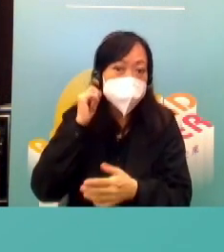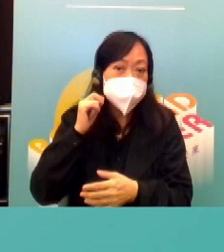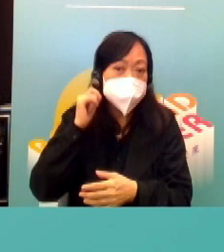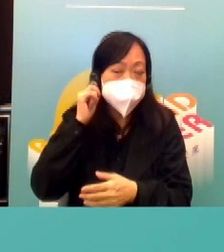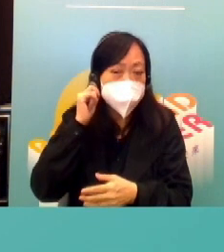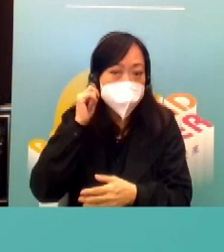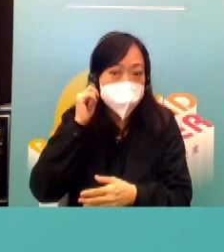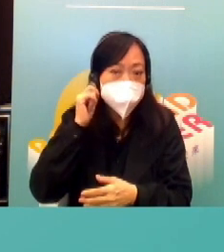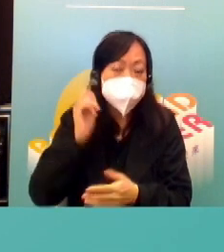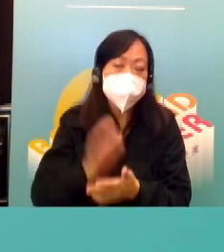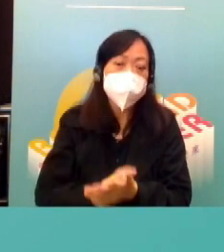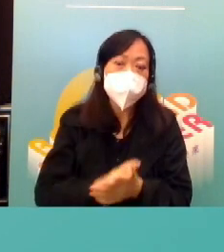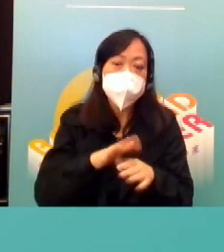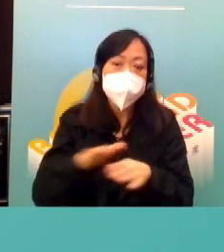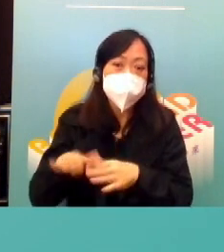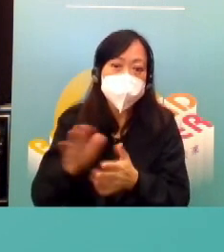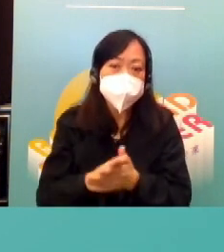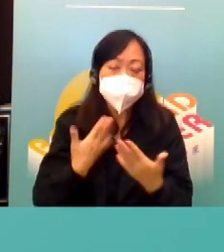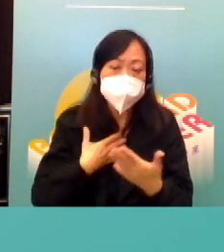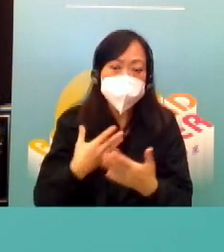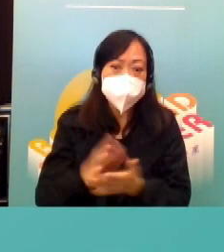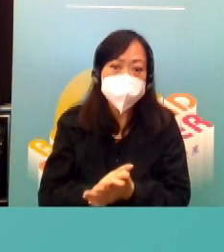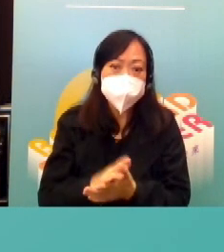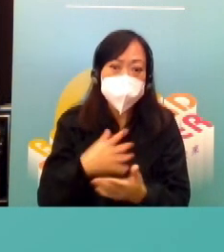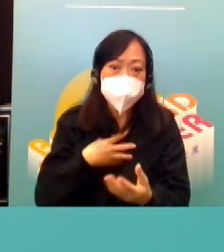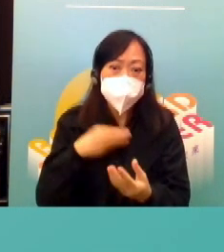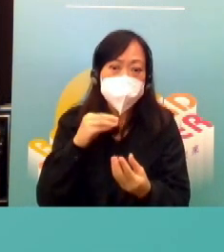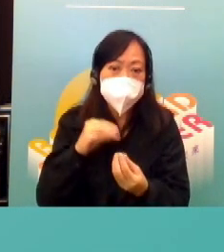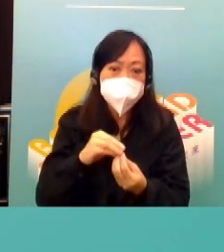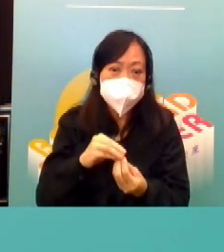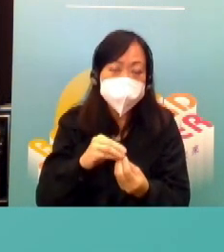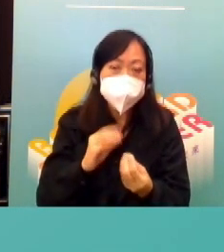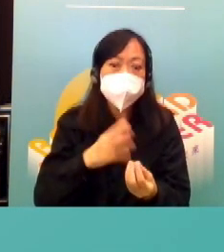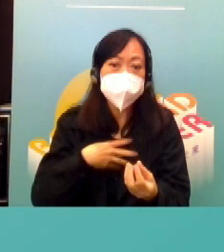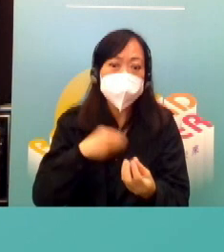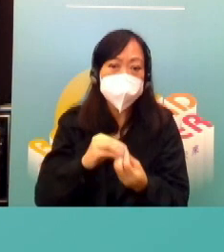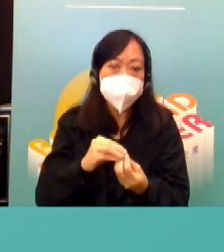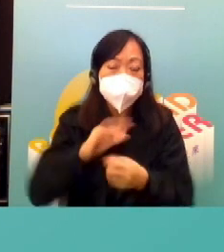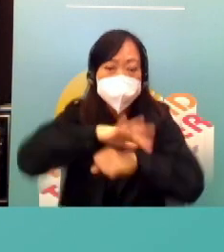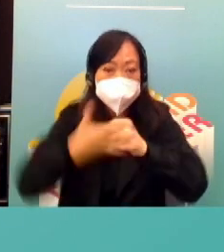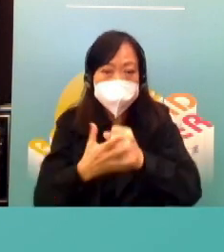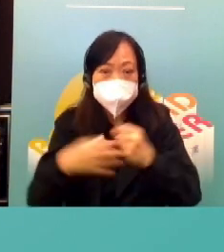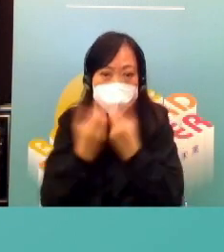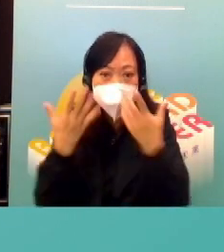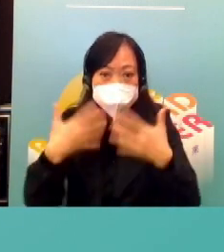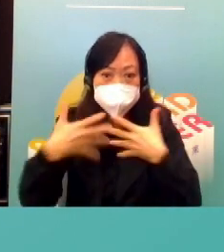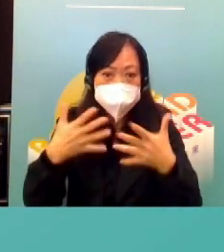world. We also work with Crossroad, which is an international